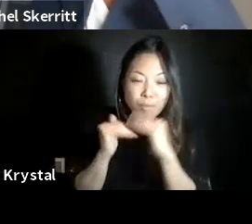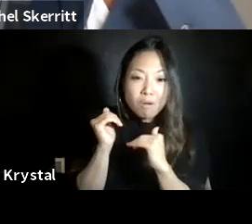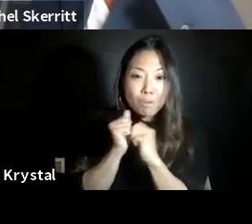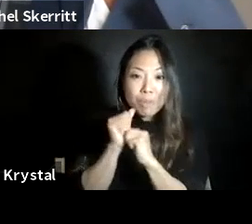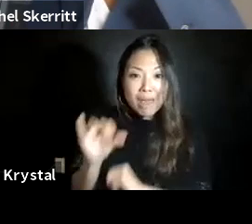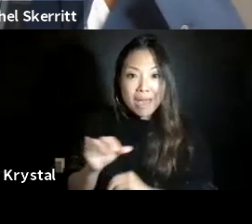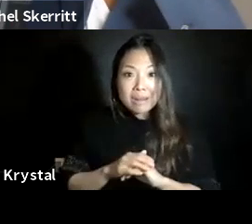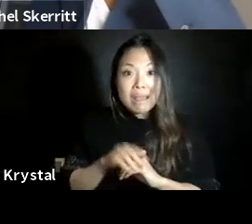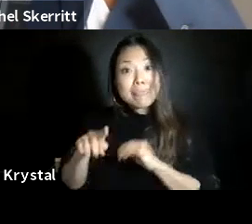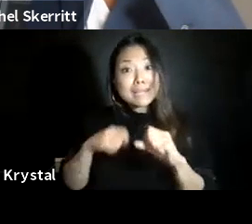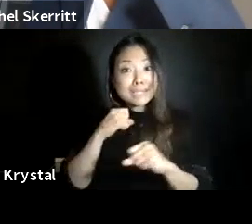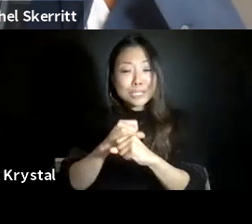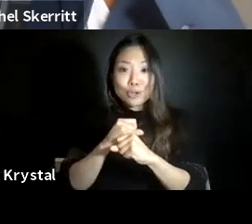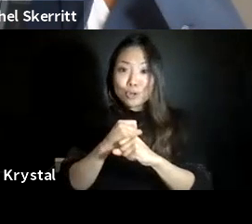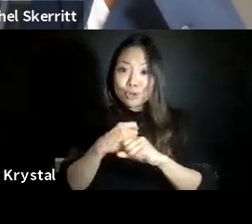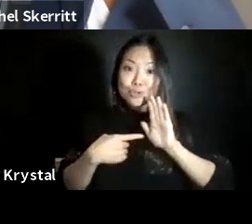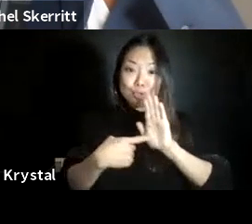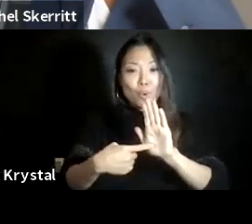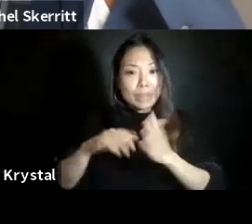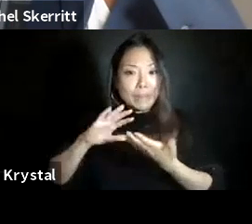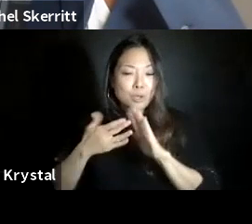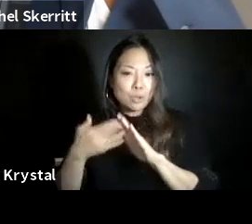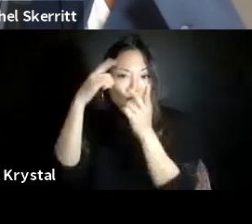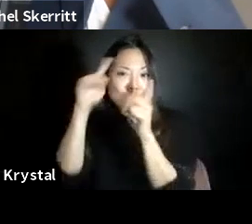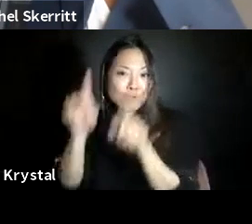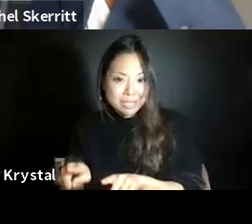year demonstrated that the community would too.